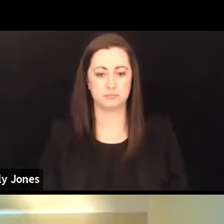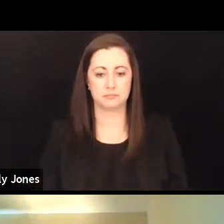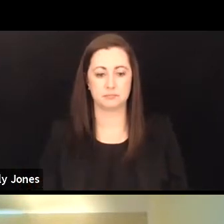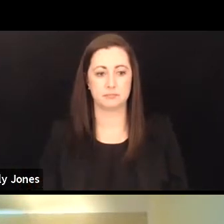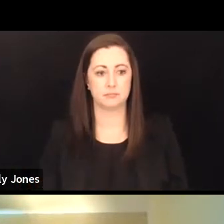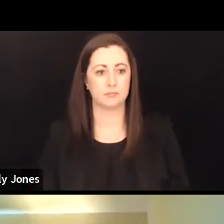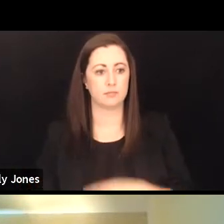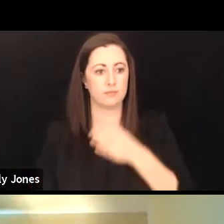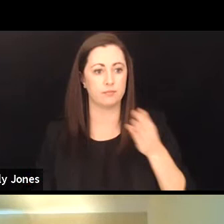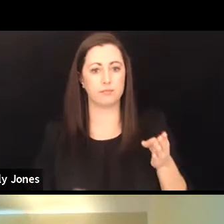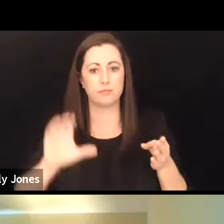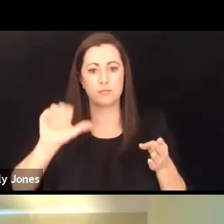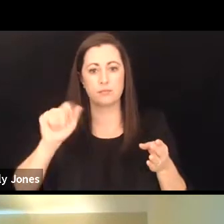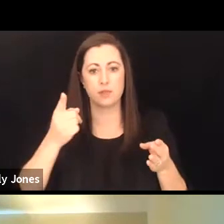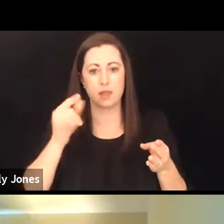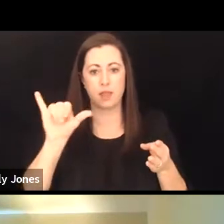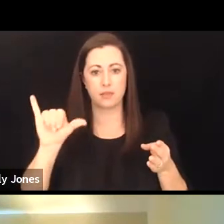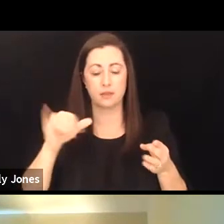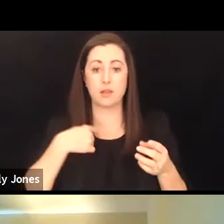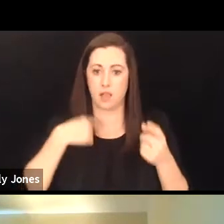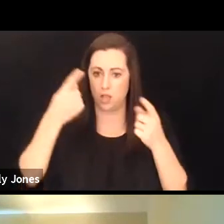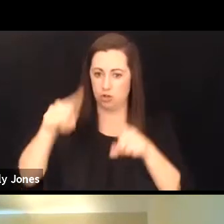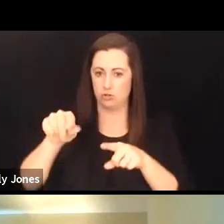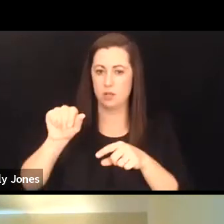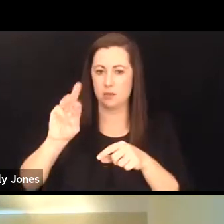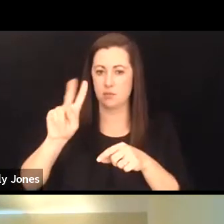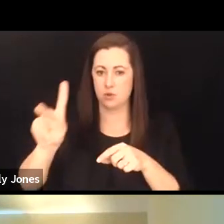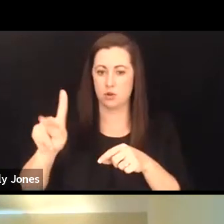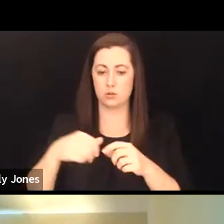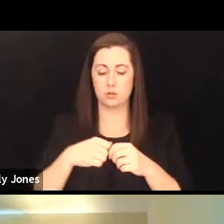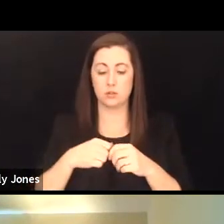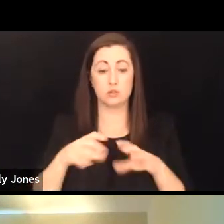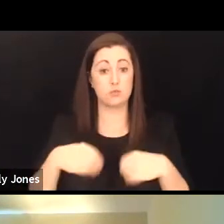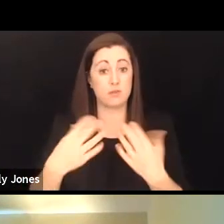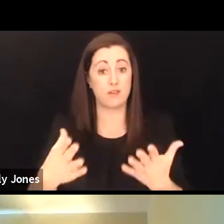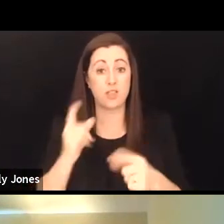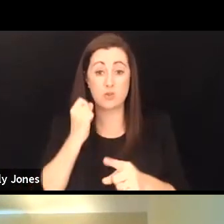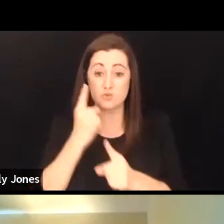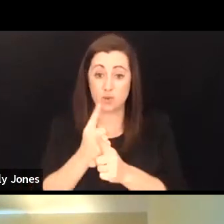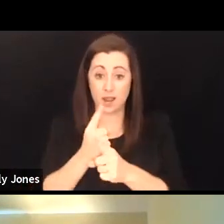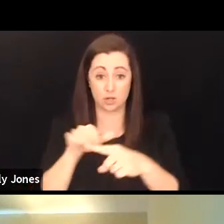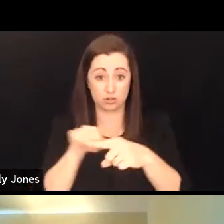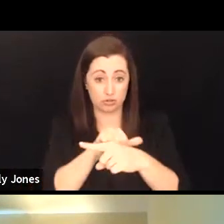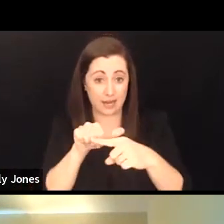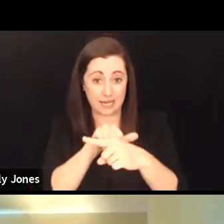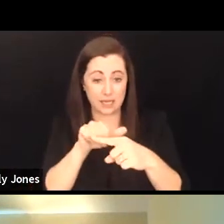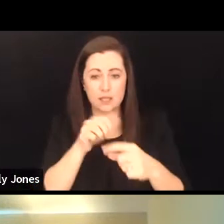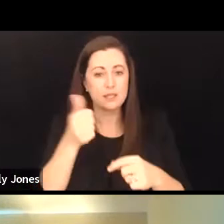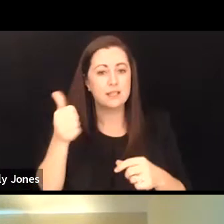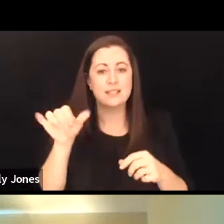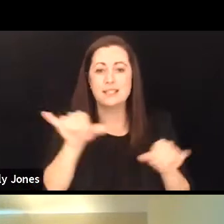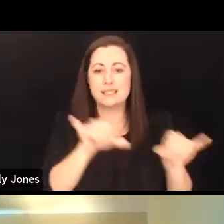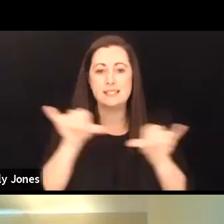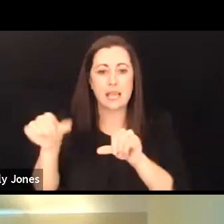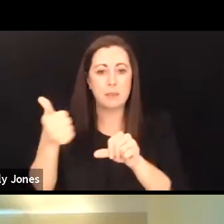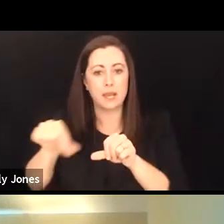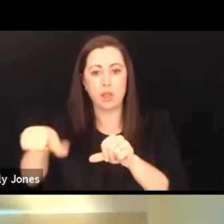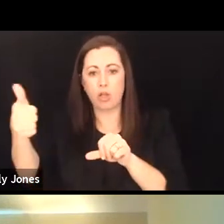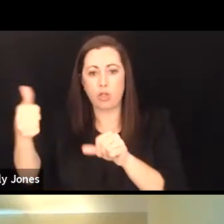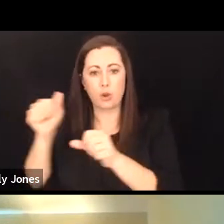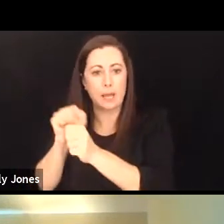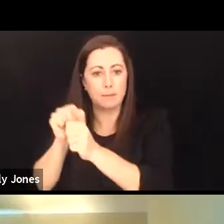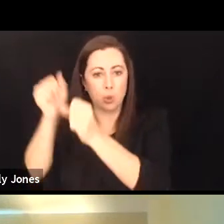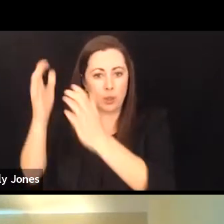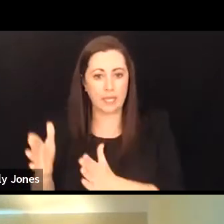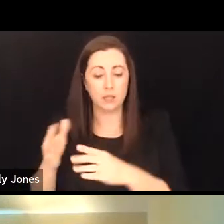I agree with what Mark was saying there, that with the right training, just like with any other employee, right training and the support of